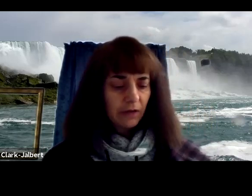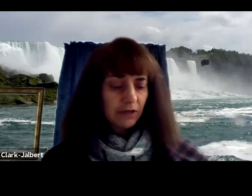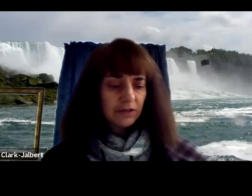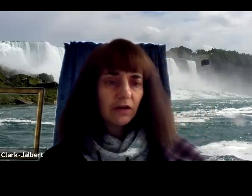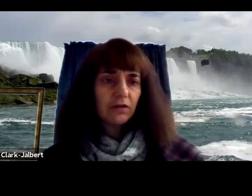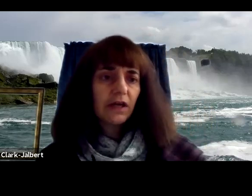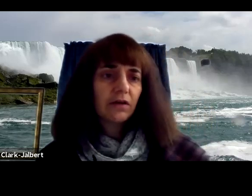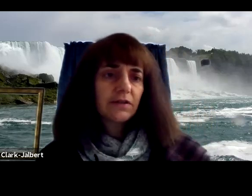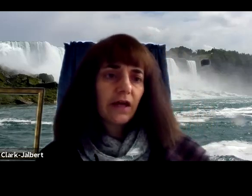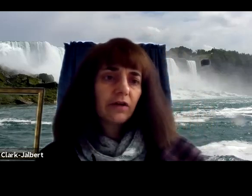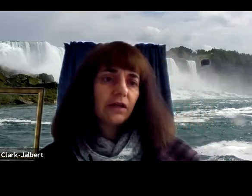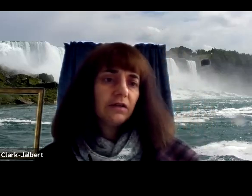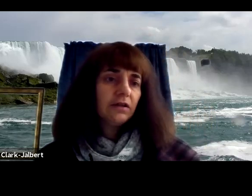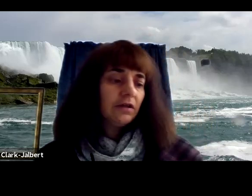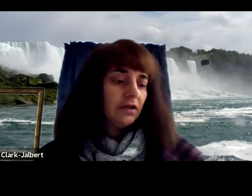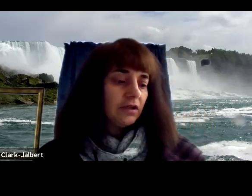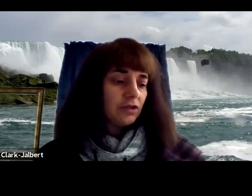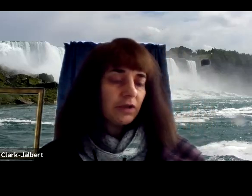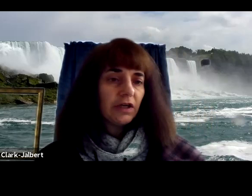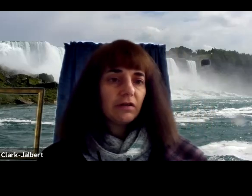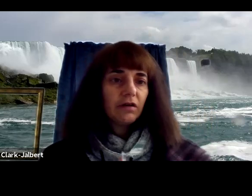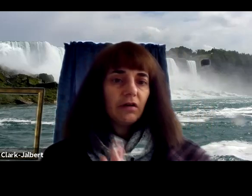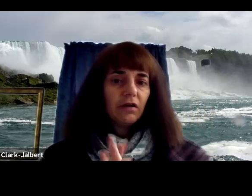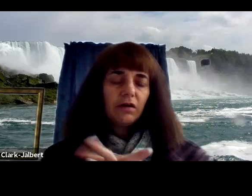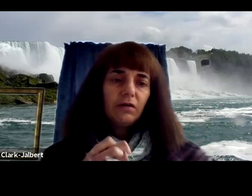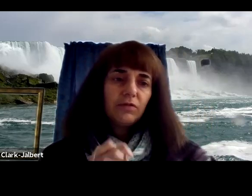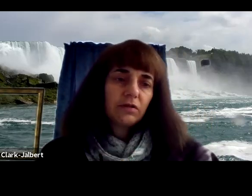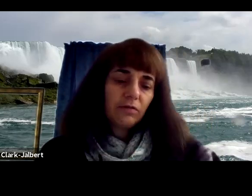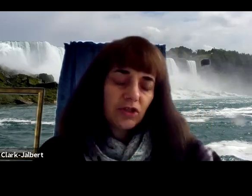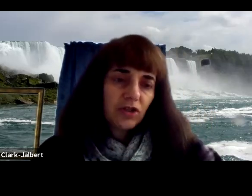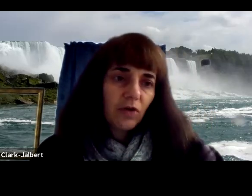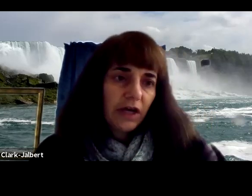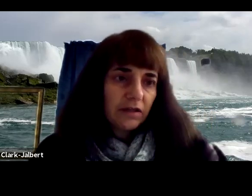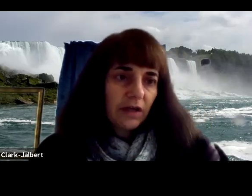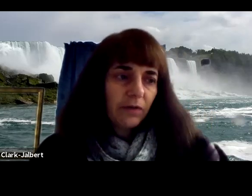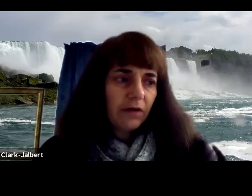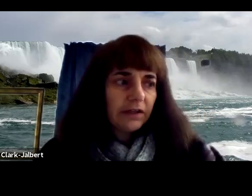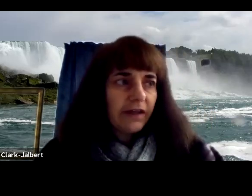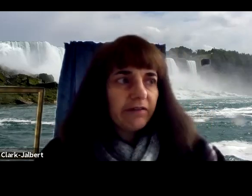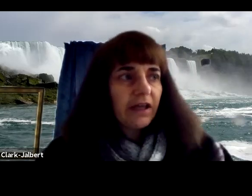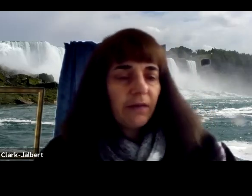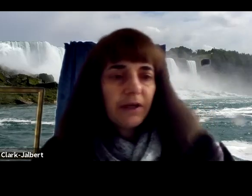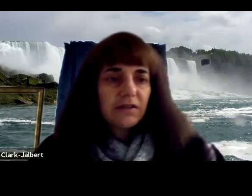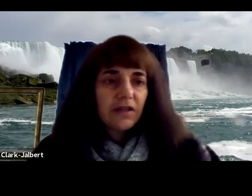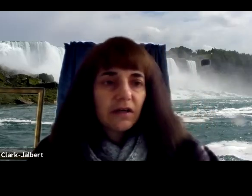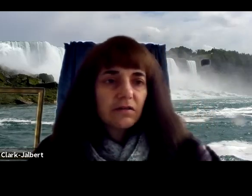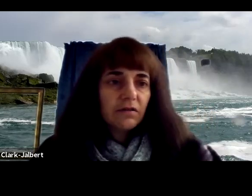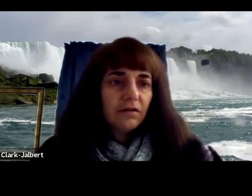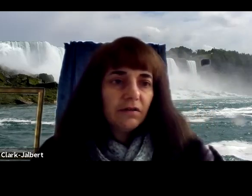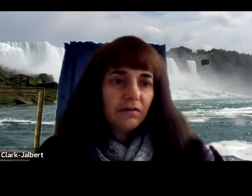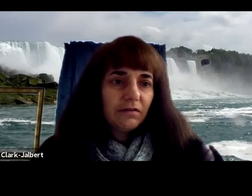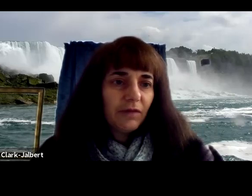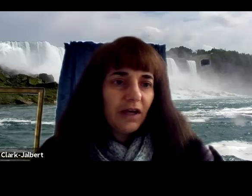But I was outside all day on Saturday. It was so beautiful, wasn't it? Oh, it was so nice. I went out at 11 and came in at